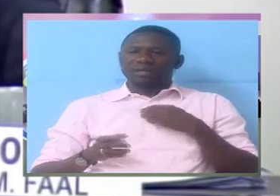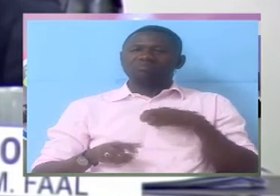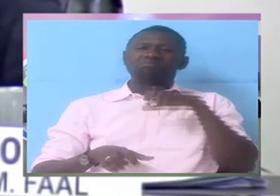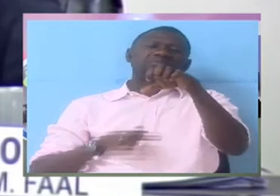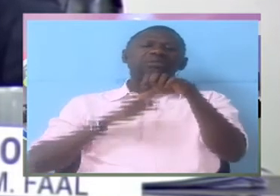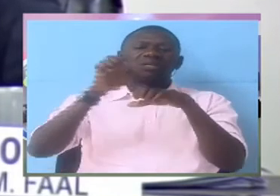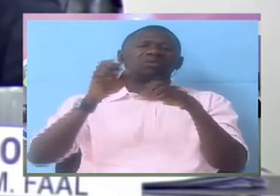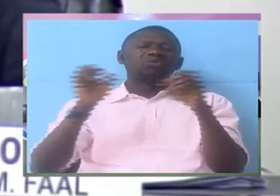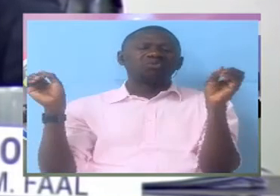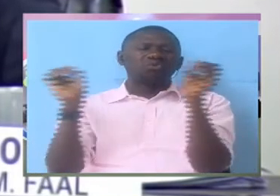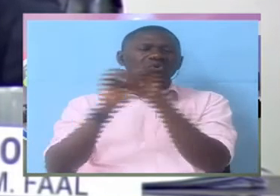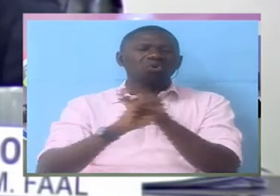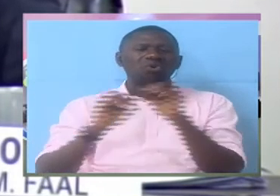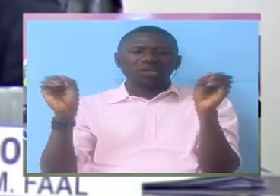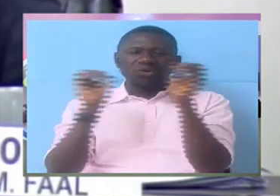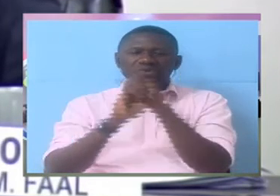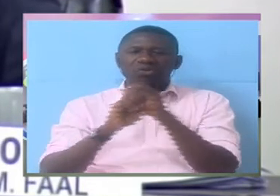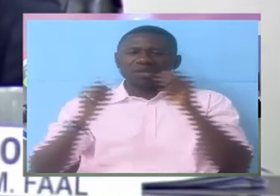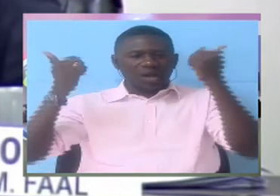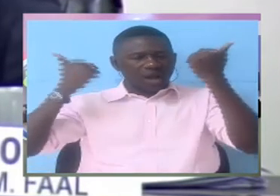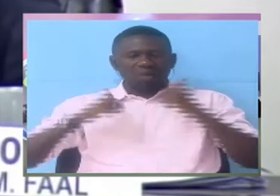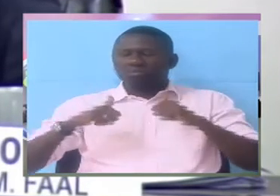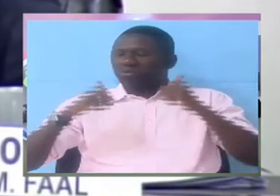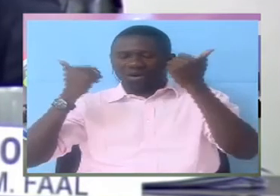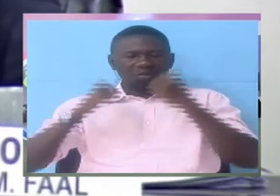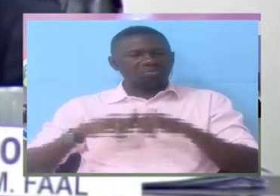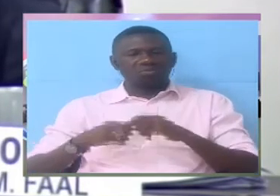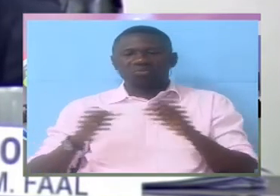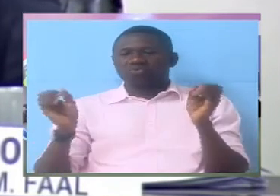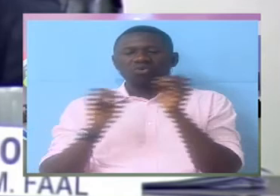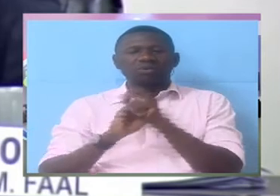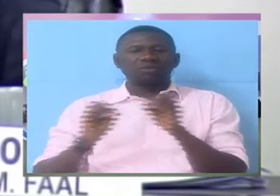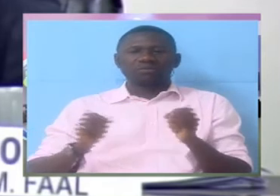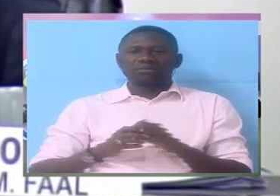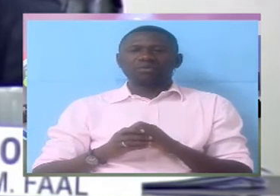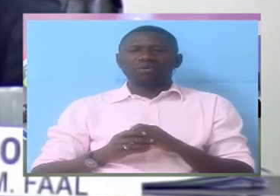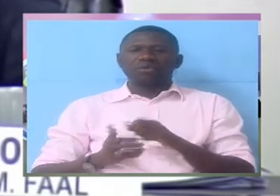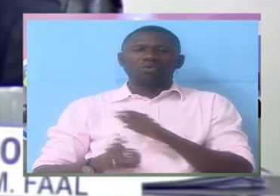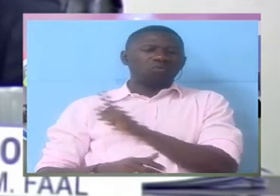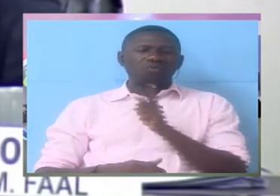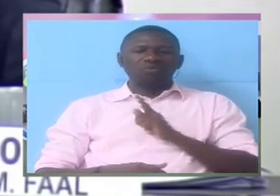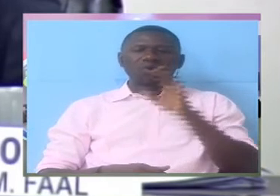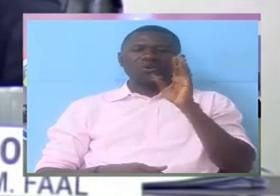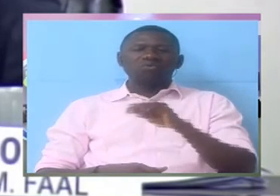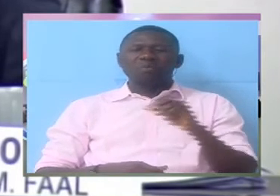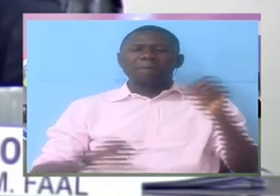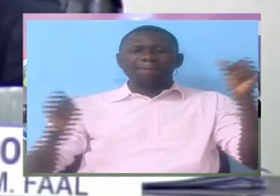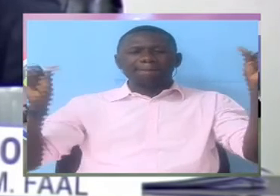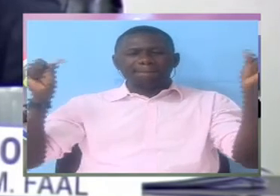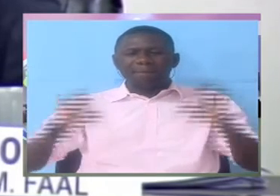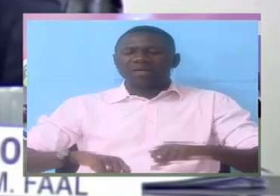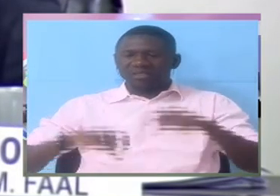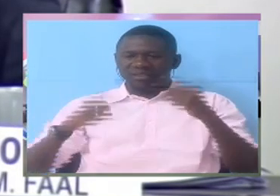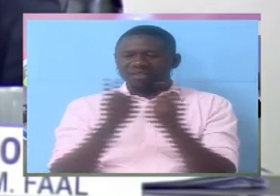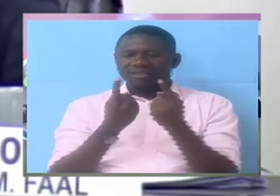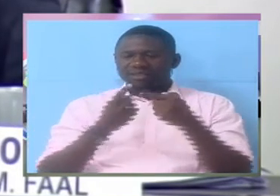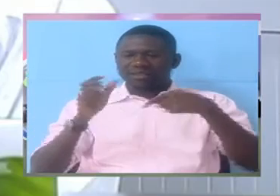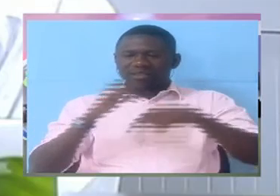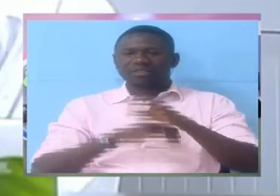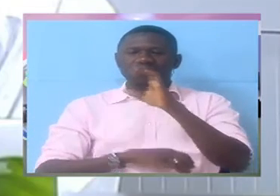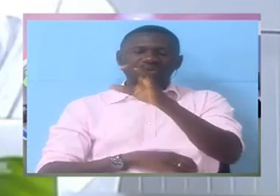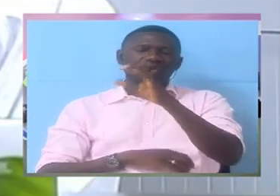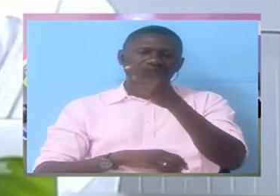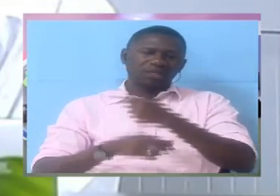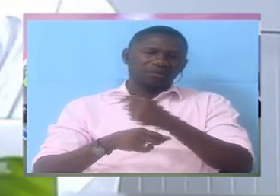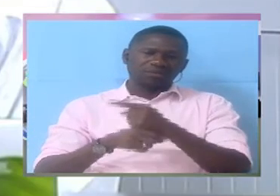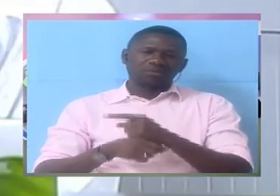pretend nothing has happened. Yom famulun tanyo yako kumanke fam. We have done terrible things in this country. Ku jaw balle ke nyim banku